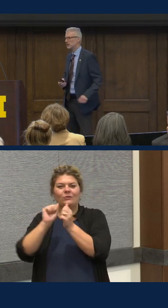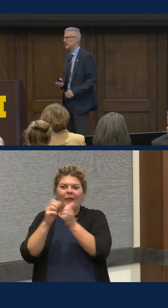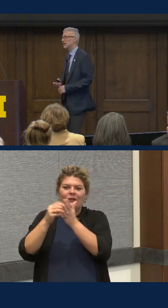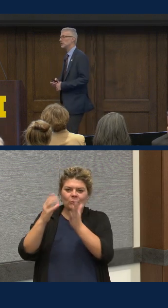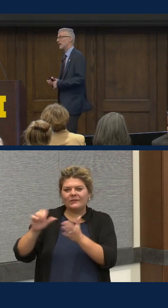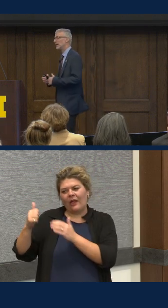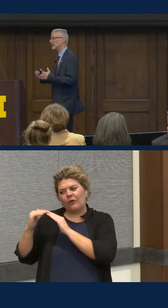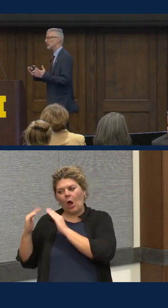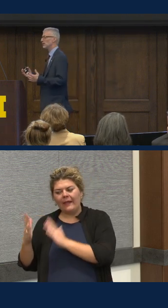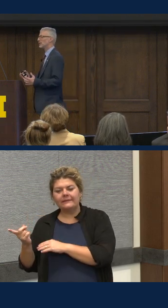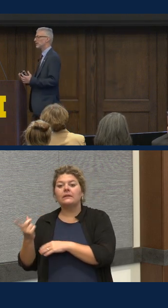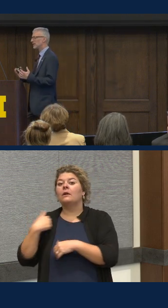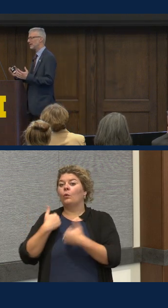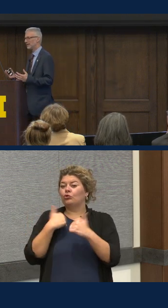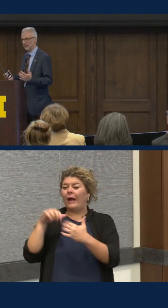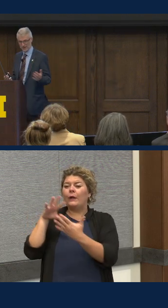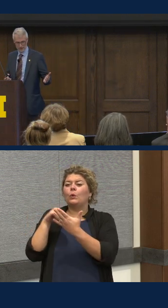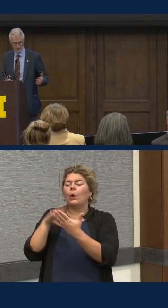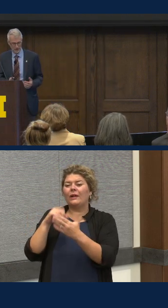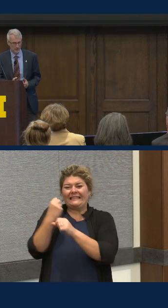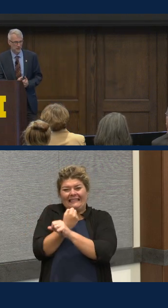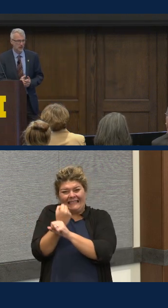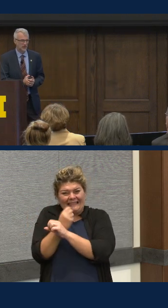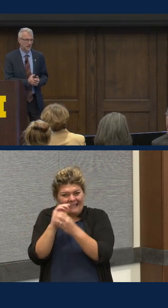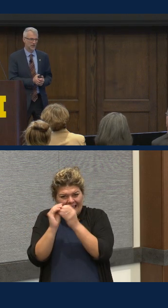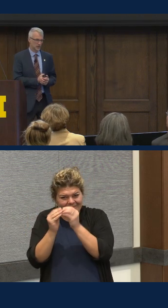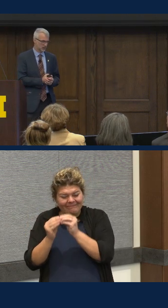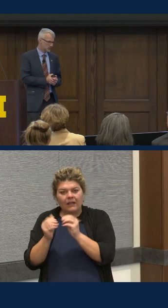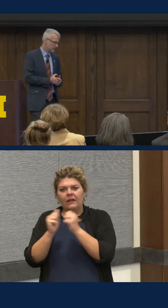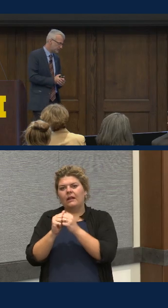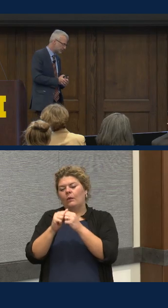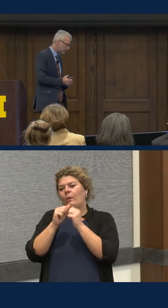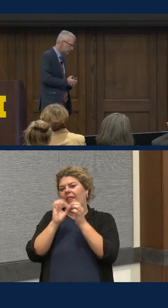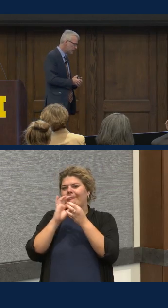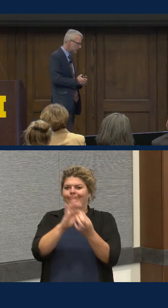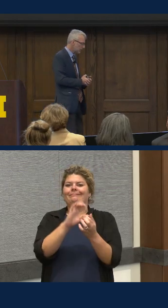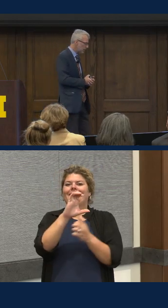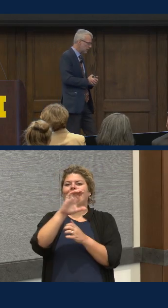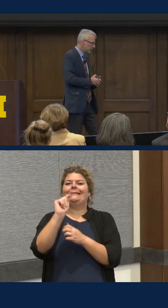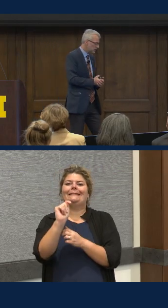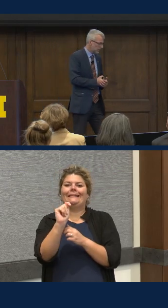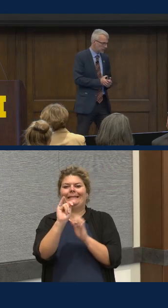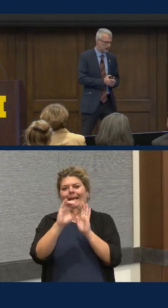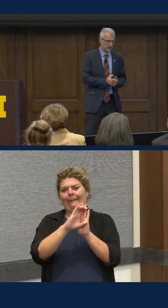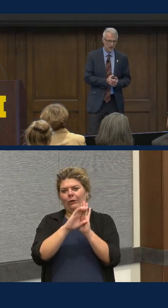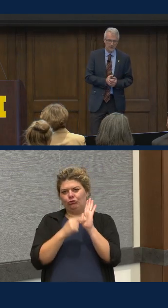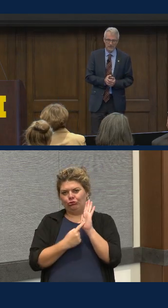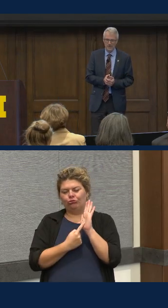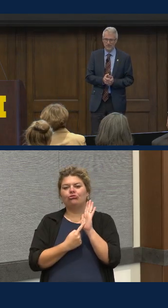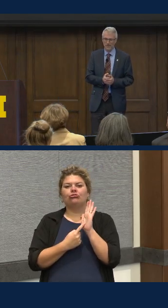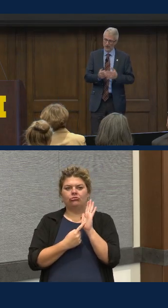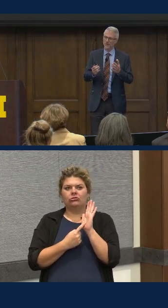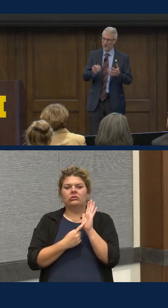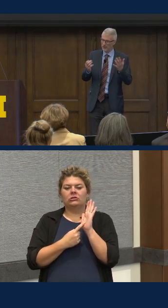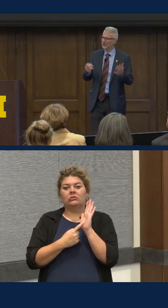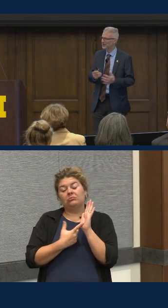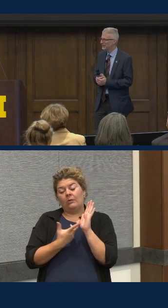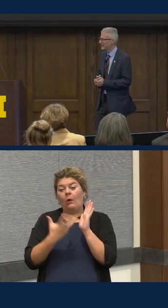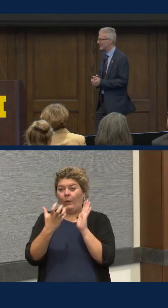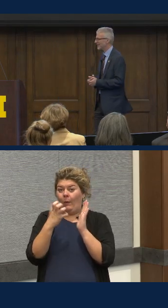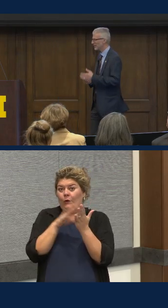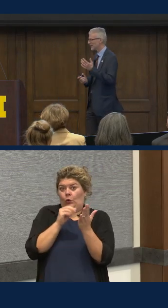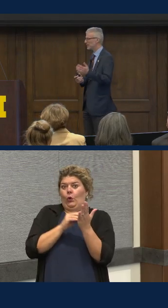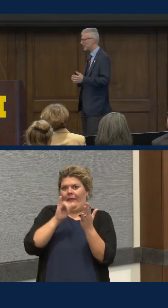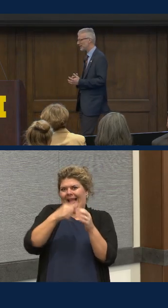are trying to learn the statistics, in this case of CT images, so that we can, well, we want to learn